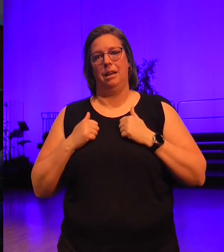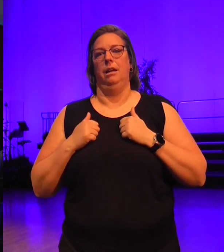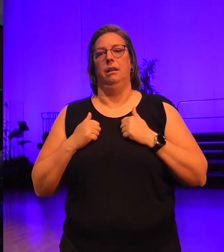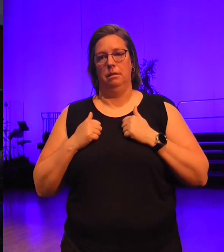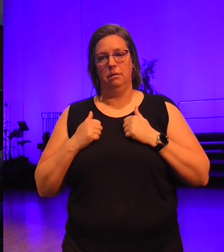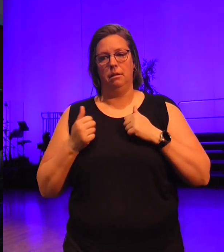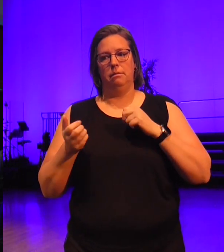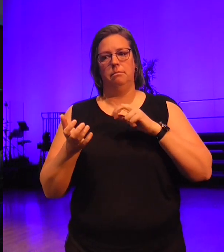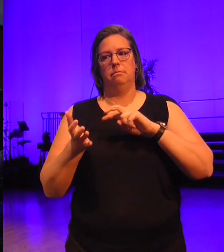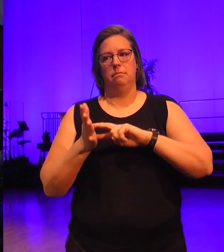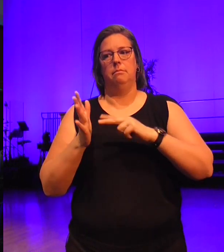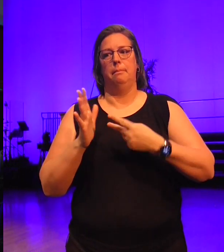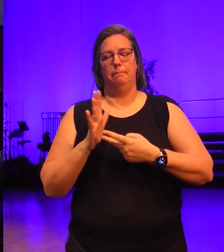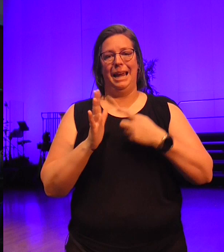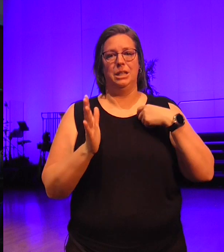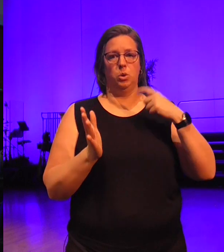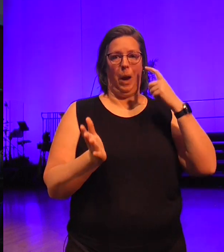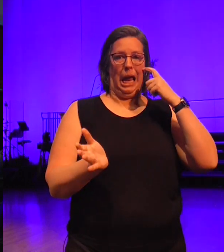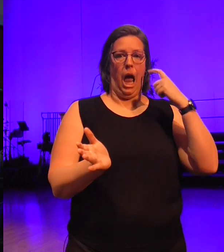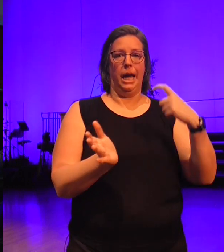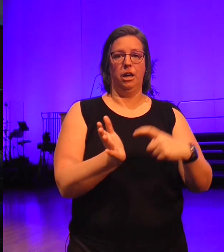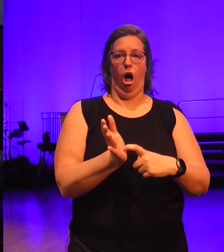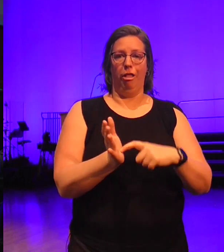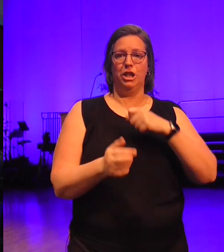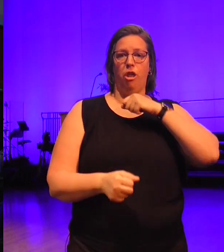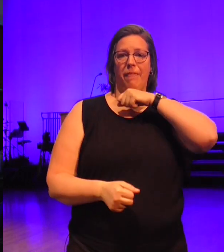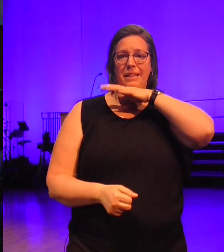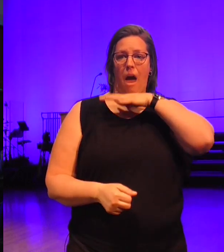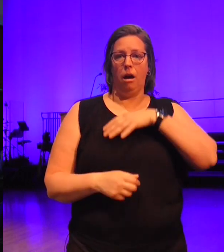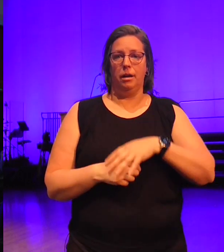yuck. It doesn't mean set